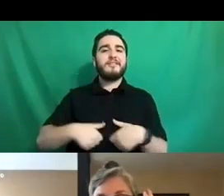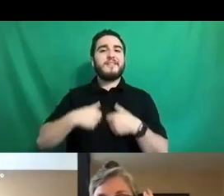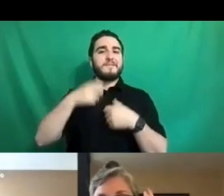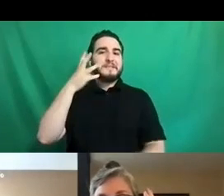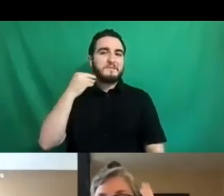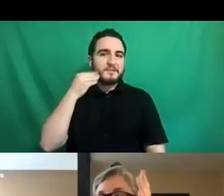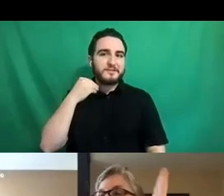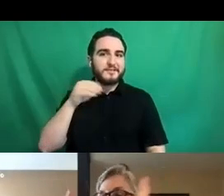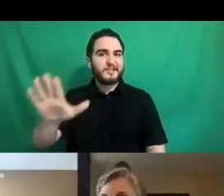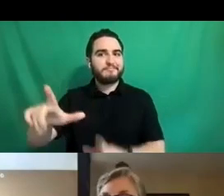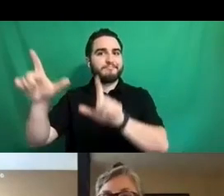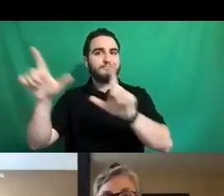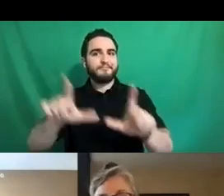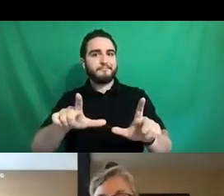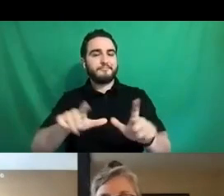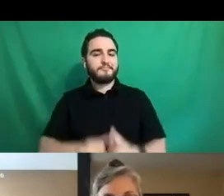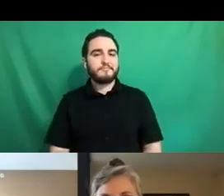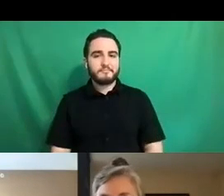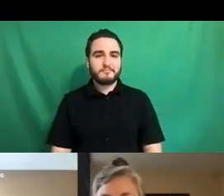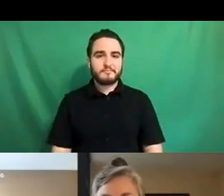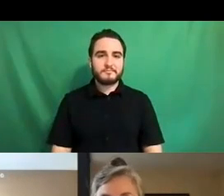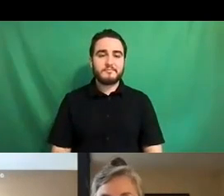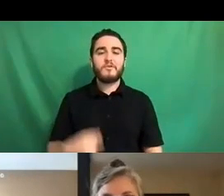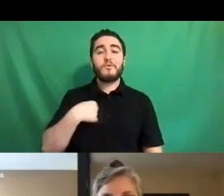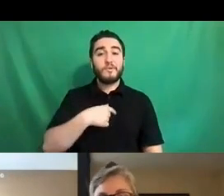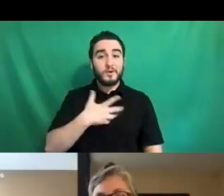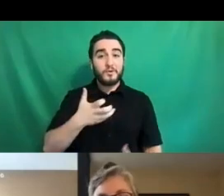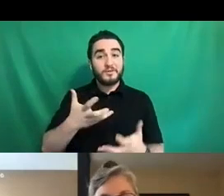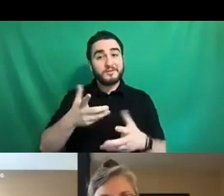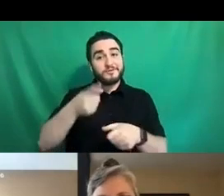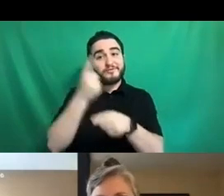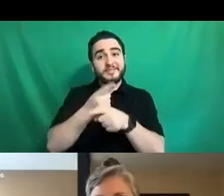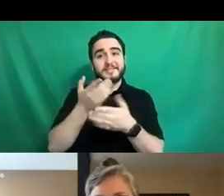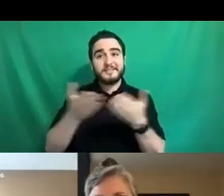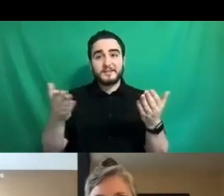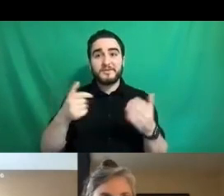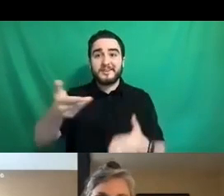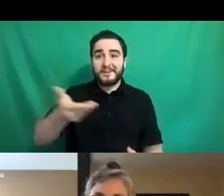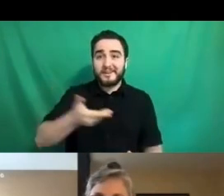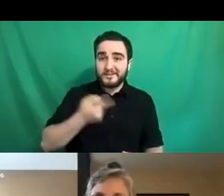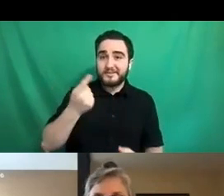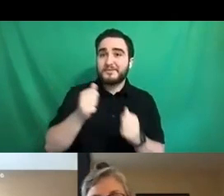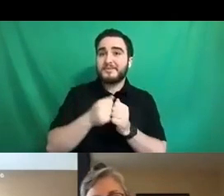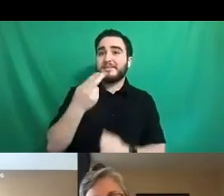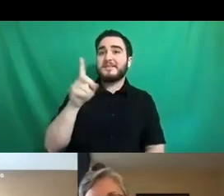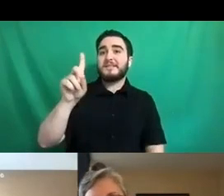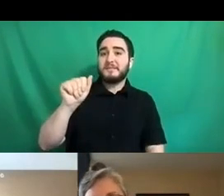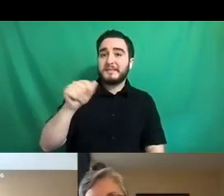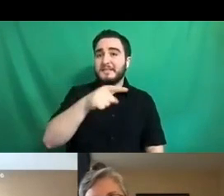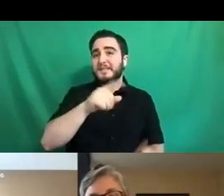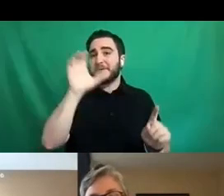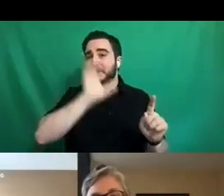they understand. We want to do the right thing. We want to hire somebody with a disability. This poor guy is looking for a